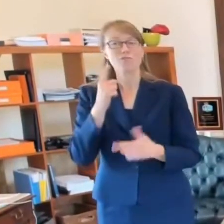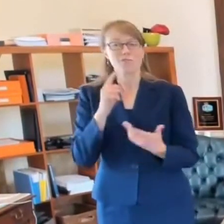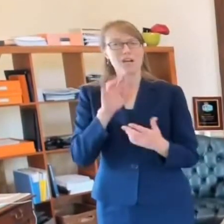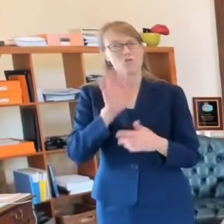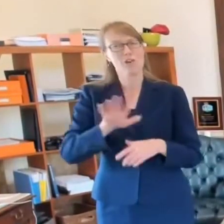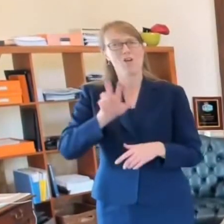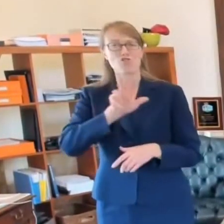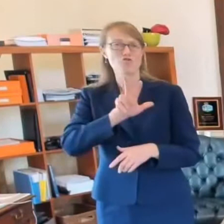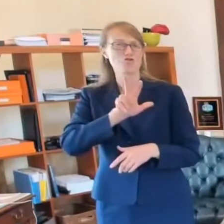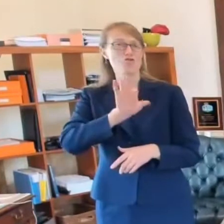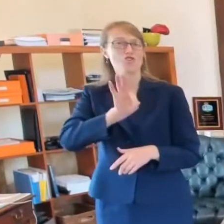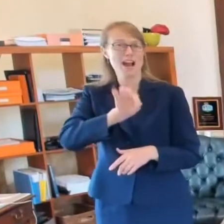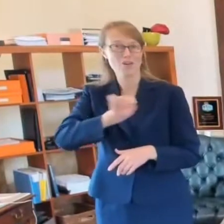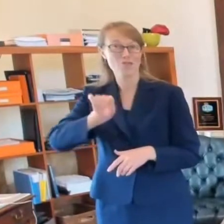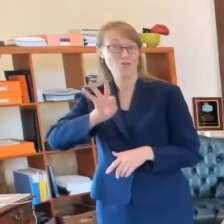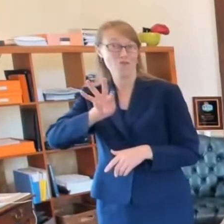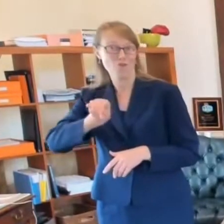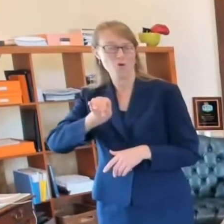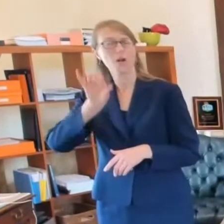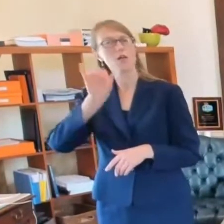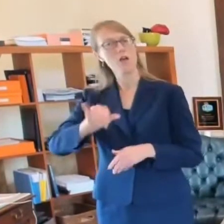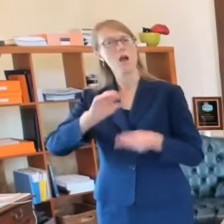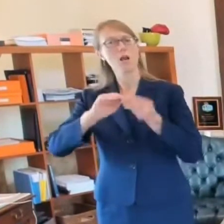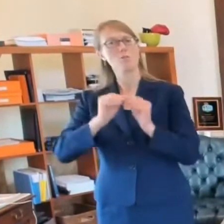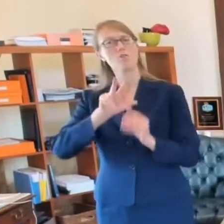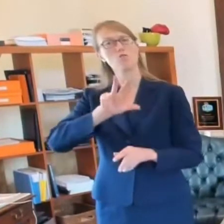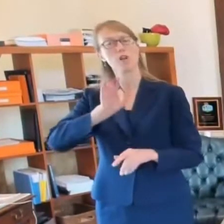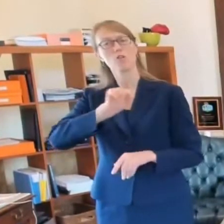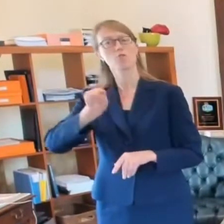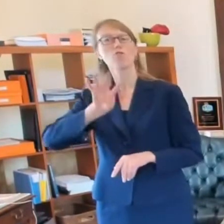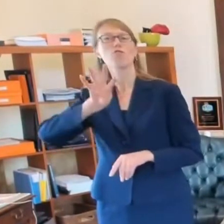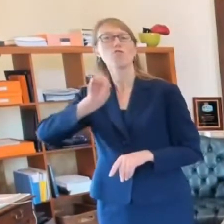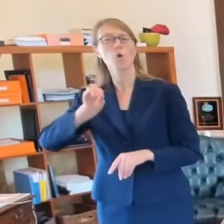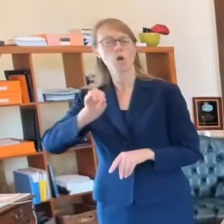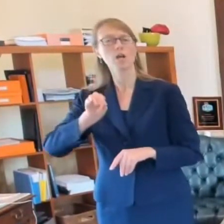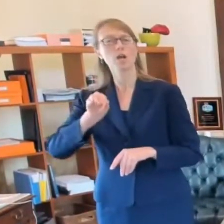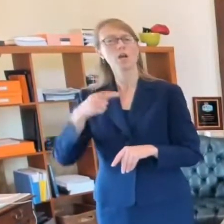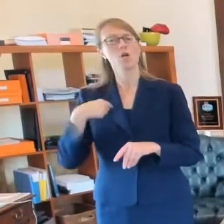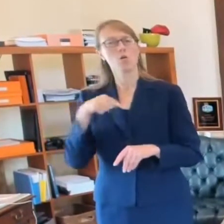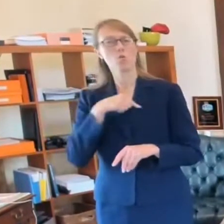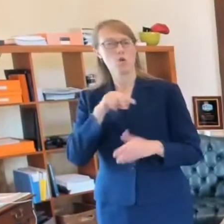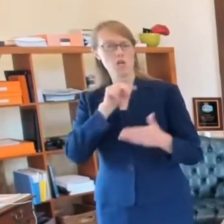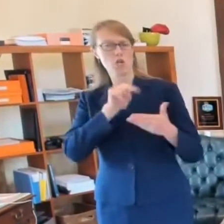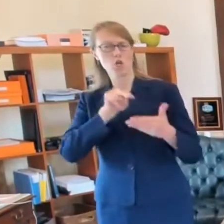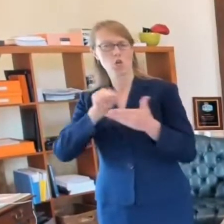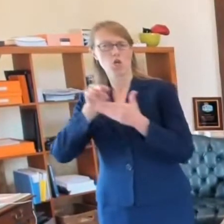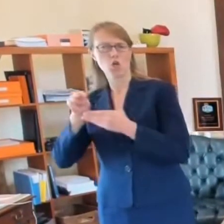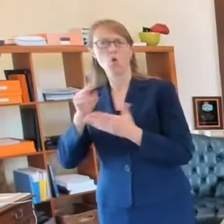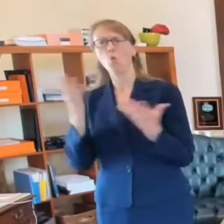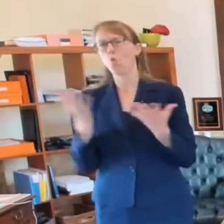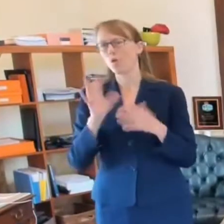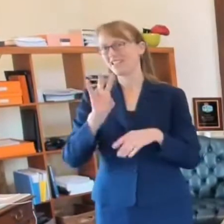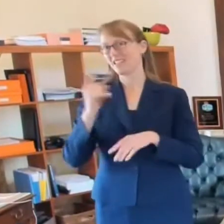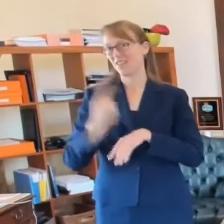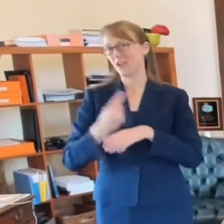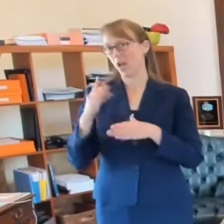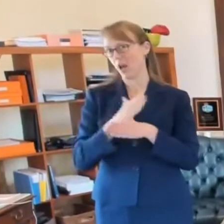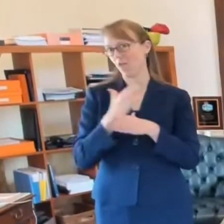was one of the indicators that we said that we were going to rely on and that we are going to rely